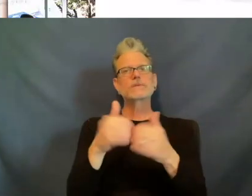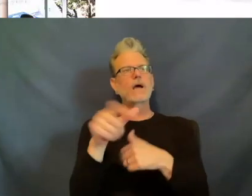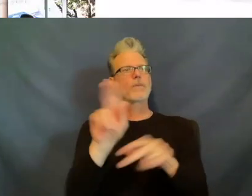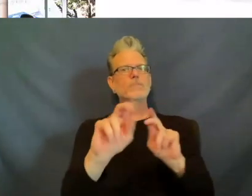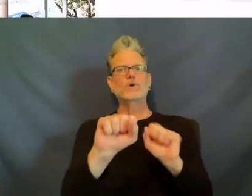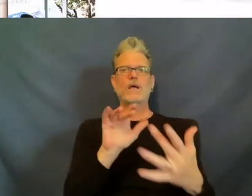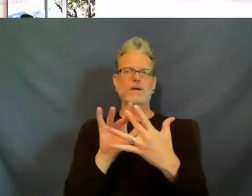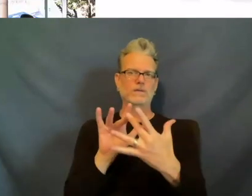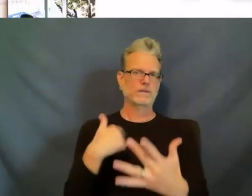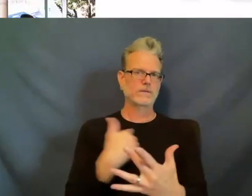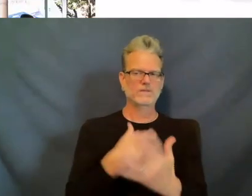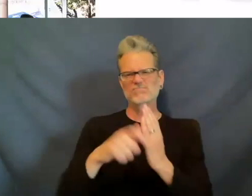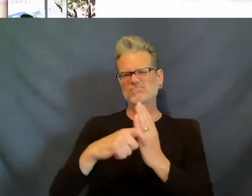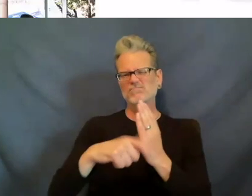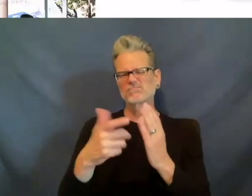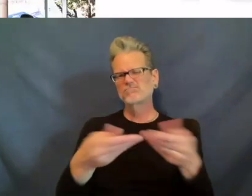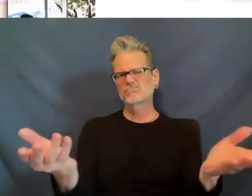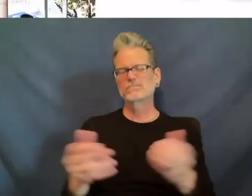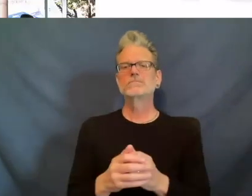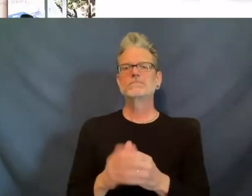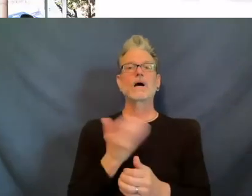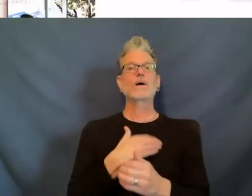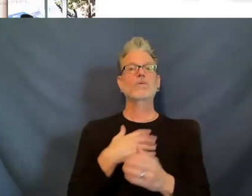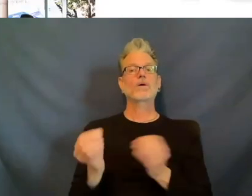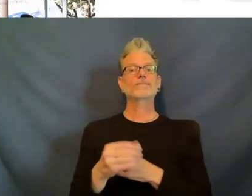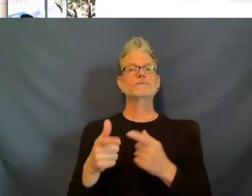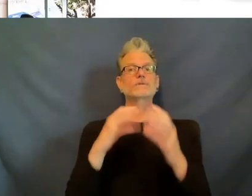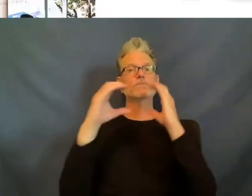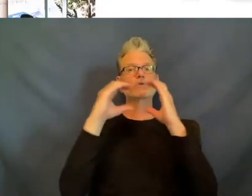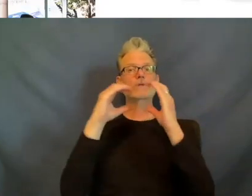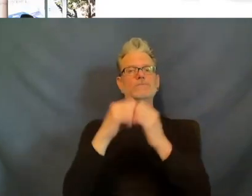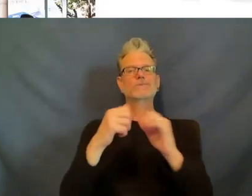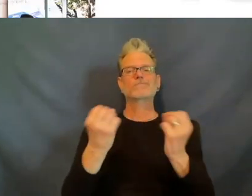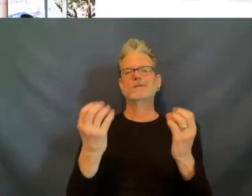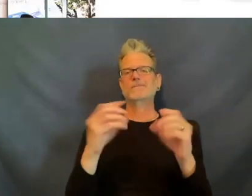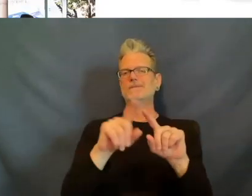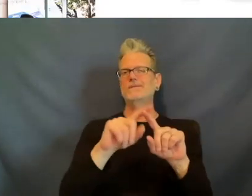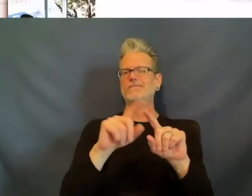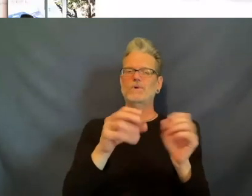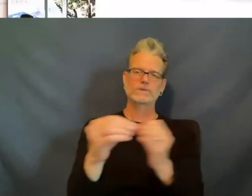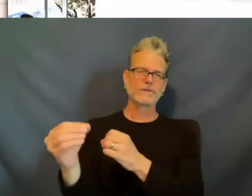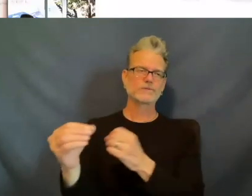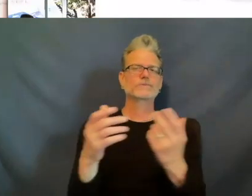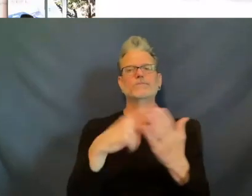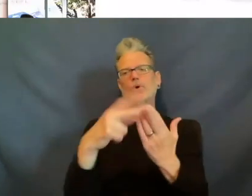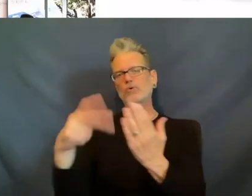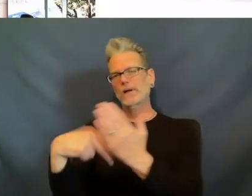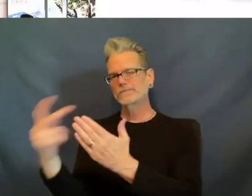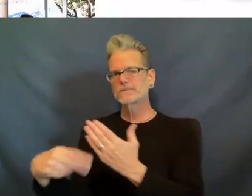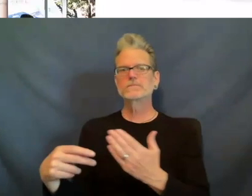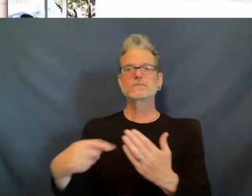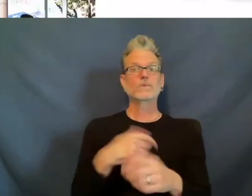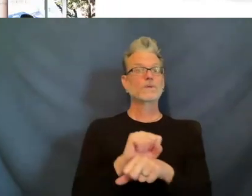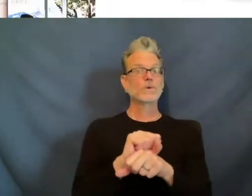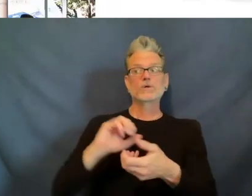contact us. Our branch communicates and works with many program areas and organizations. We're working and collaborating